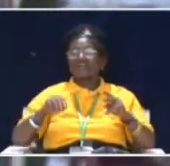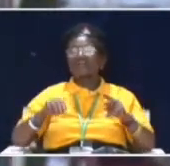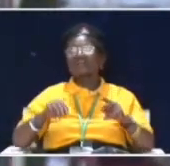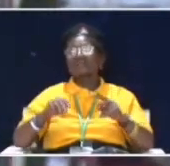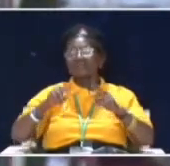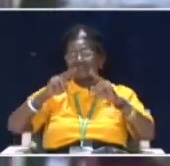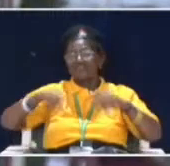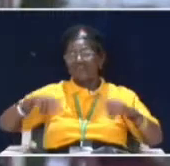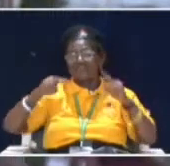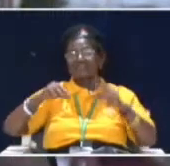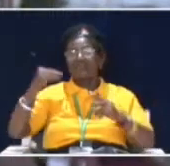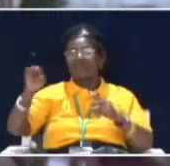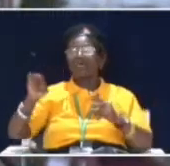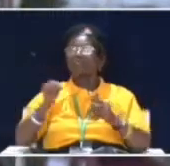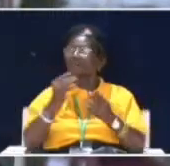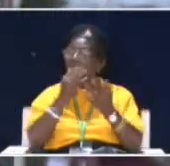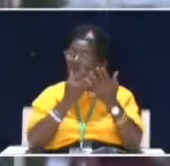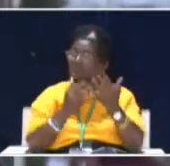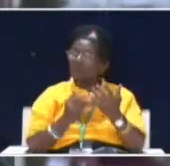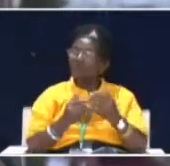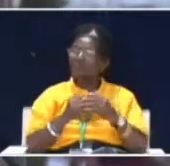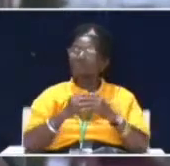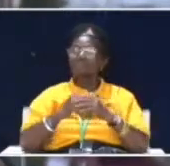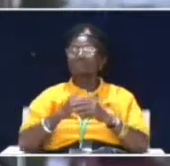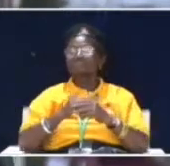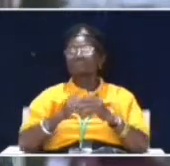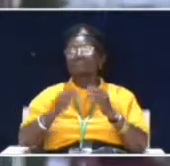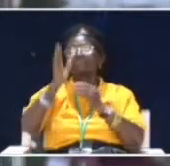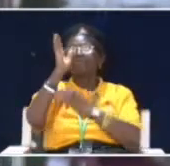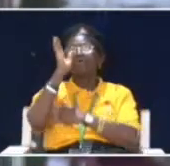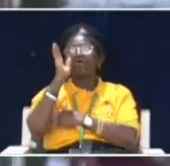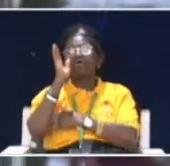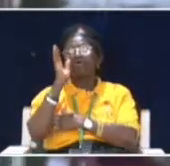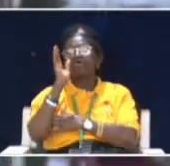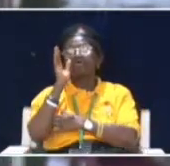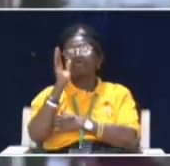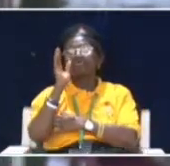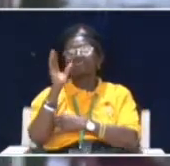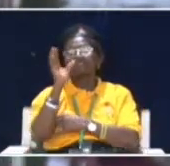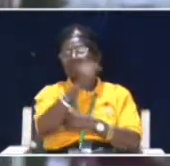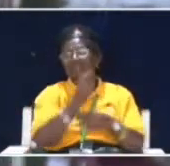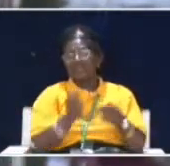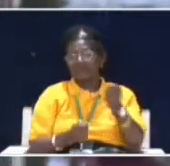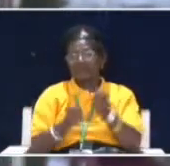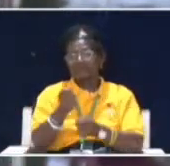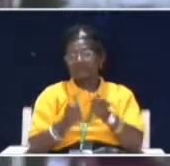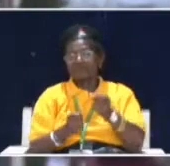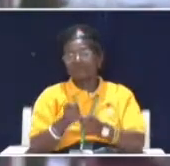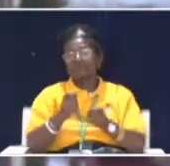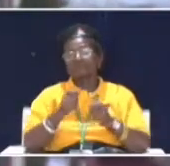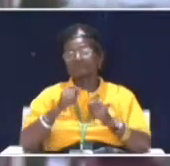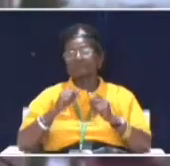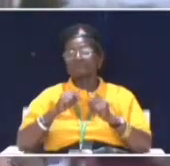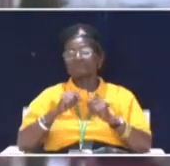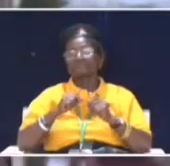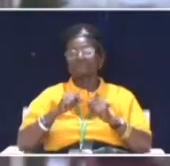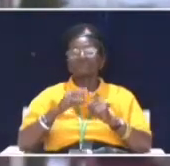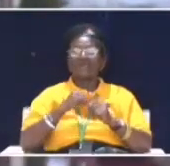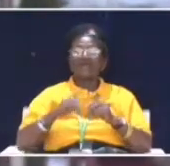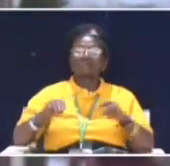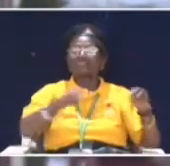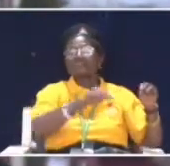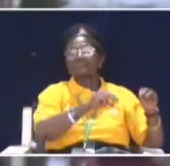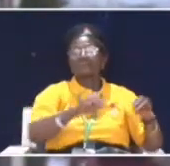Mbe ni afoni foji ibanuje. And God intervened. Olorun dawo si oro re. And moved